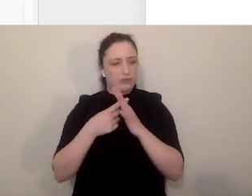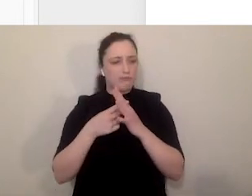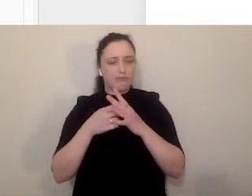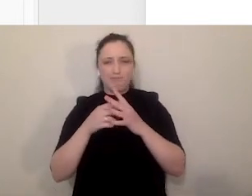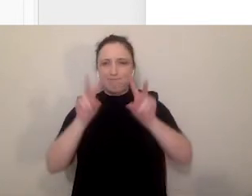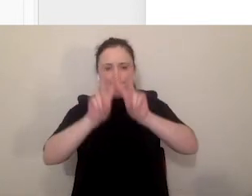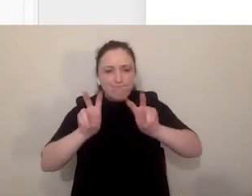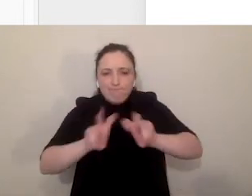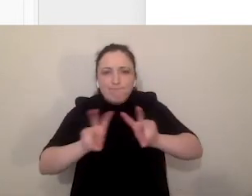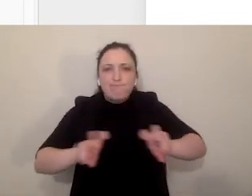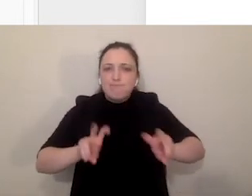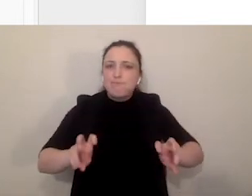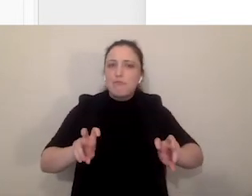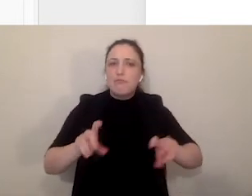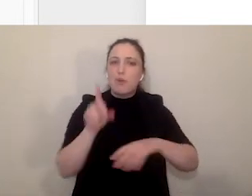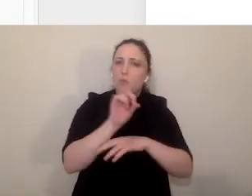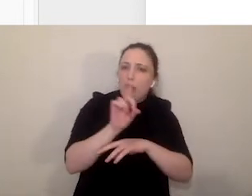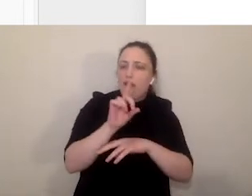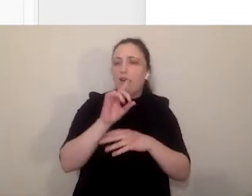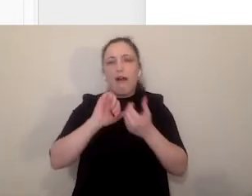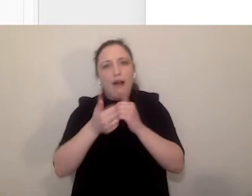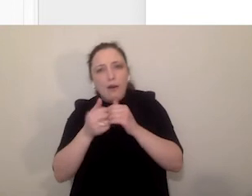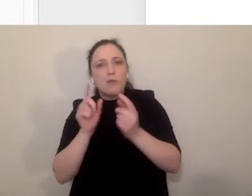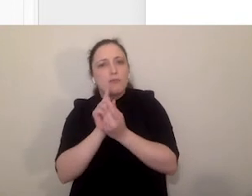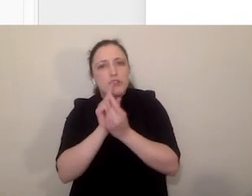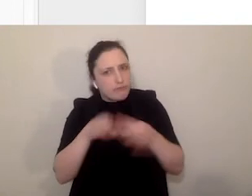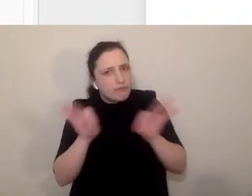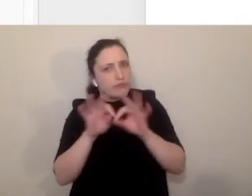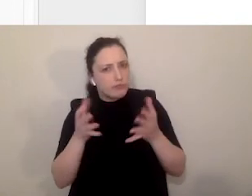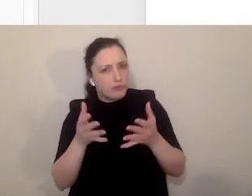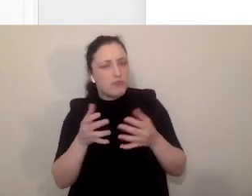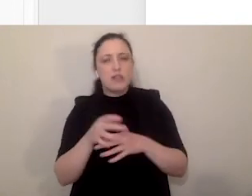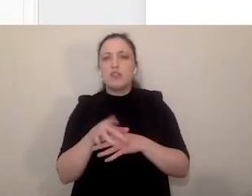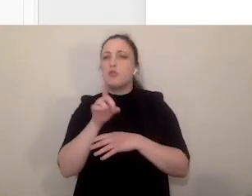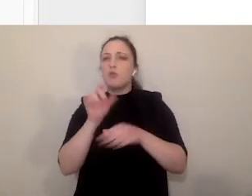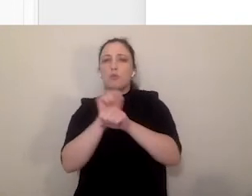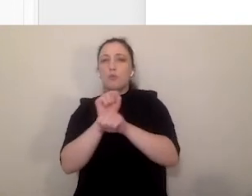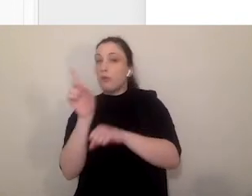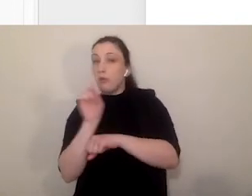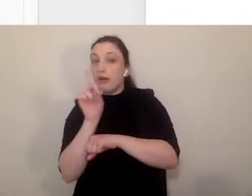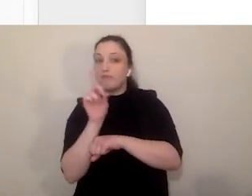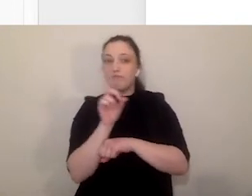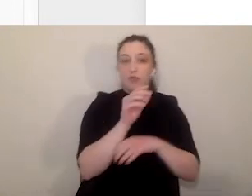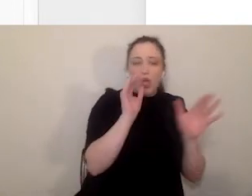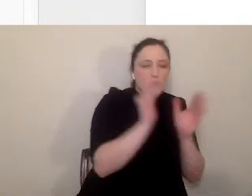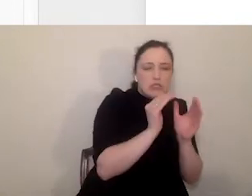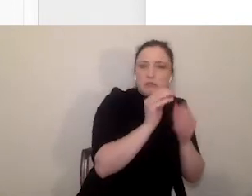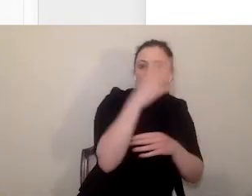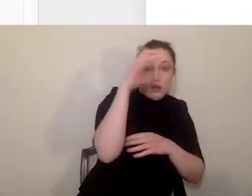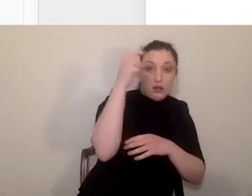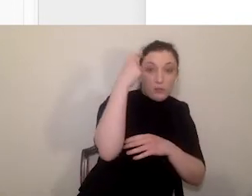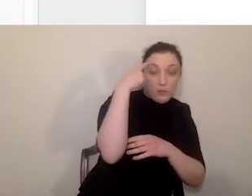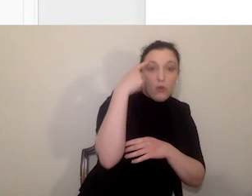we looked at this in the context of where you were working, whether it was a small to medium-sized employer of less than 500 employees or a large